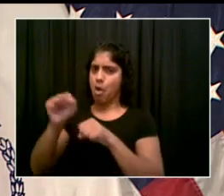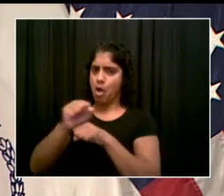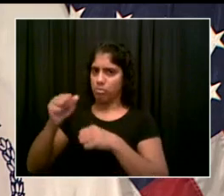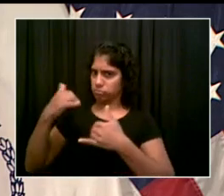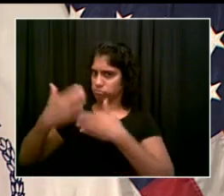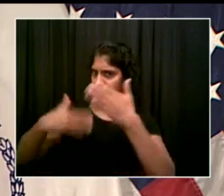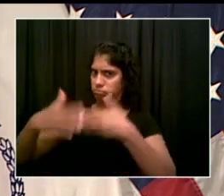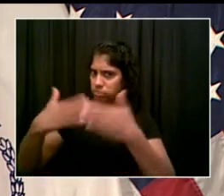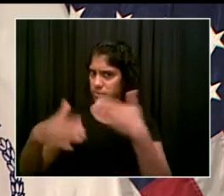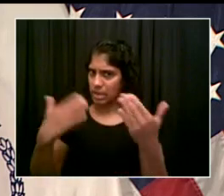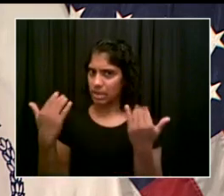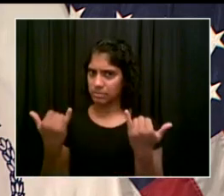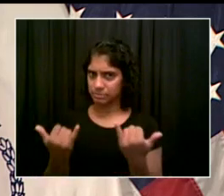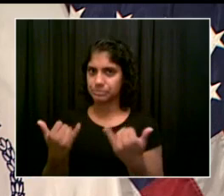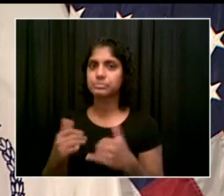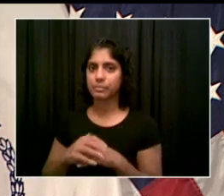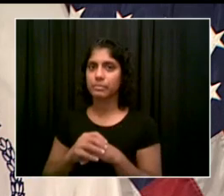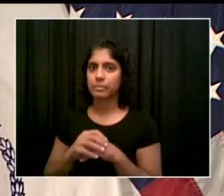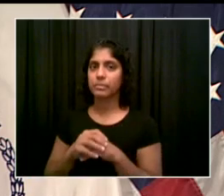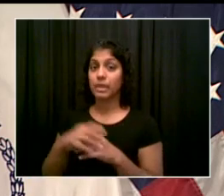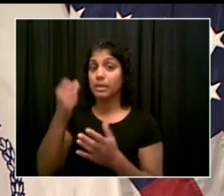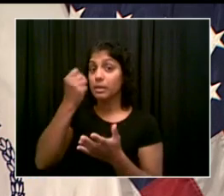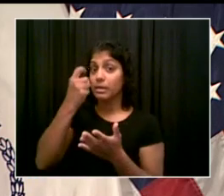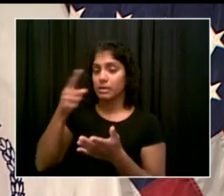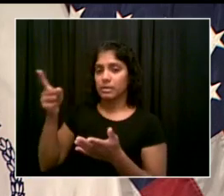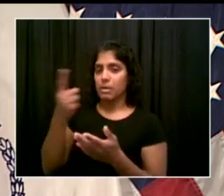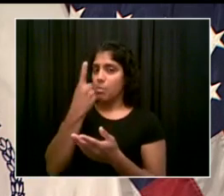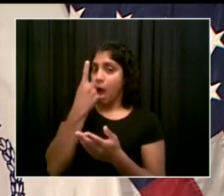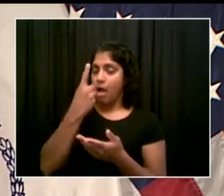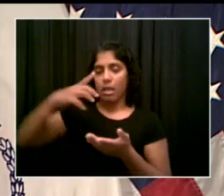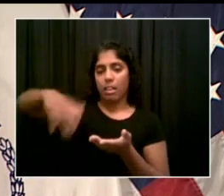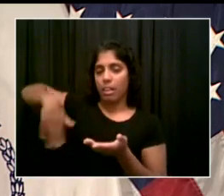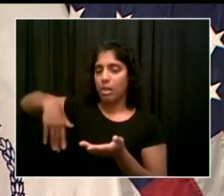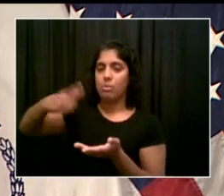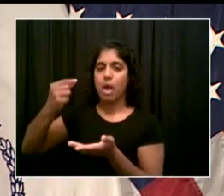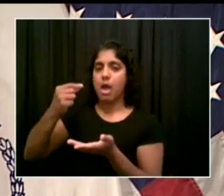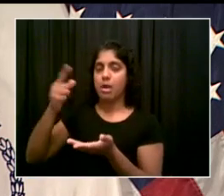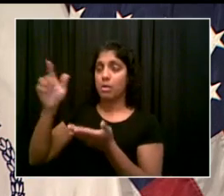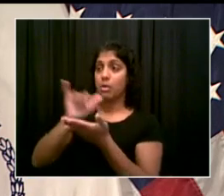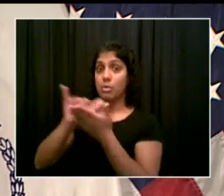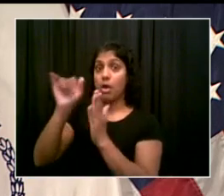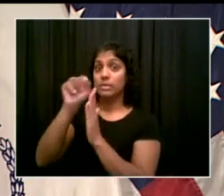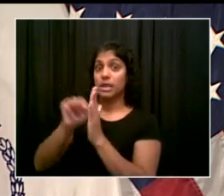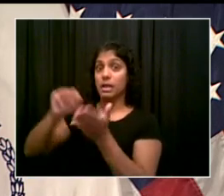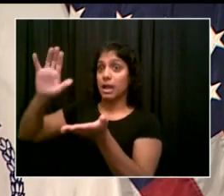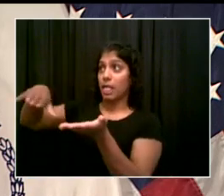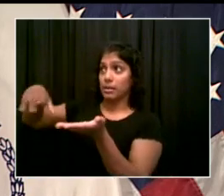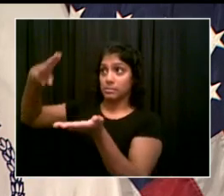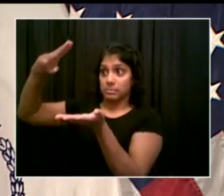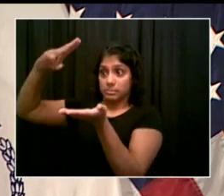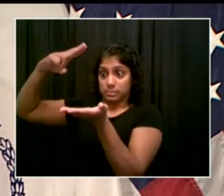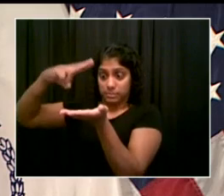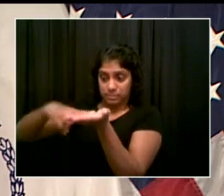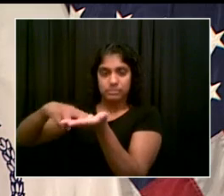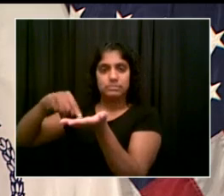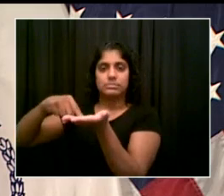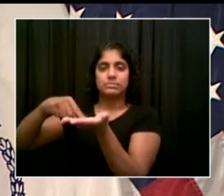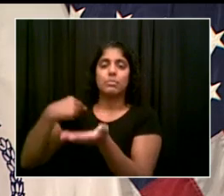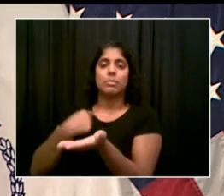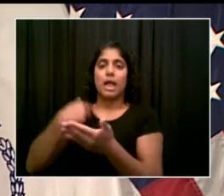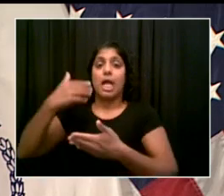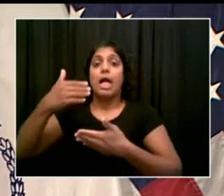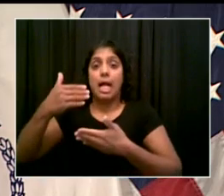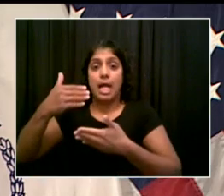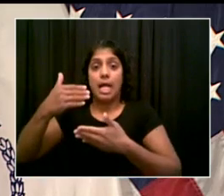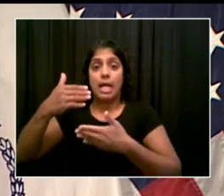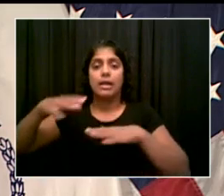signed at the state level. We need to align the two approaches. We want to do that as quickly as possible. So we're continuing to work to get that done with